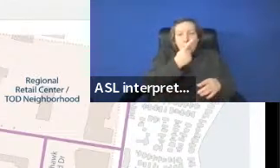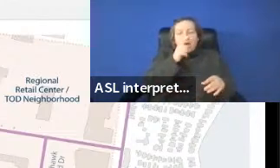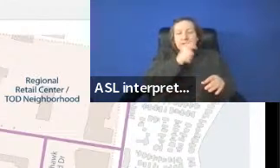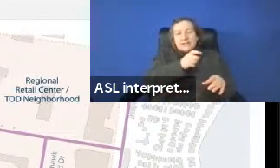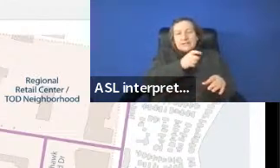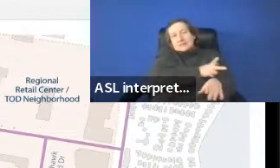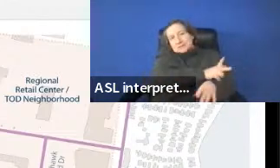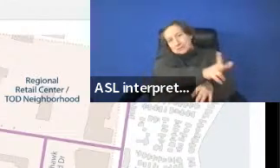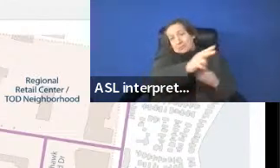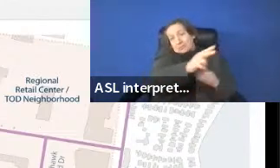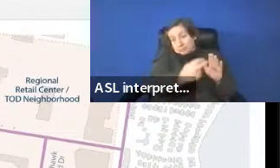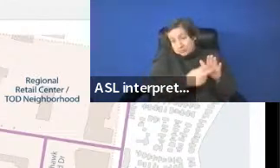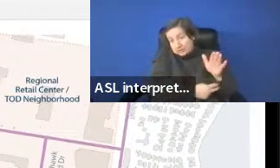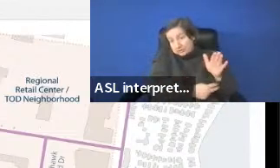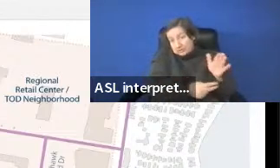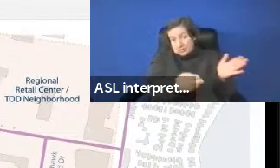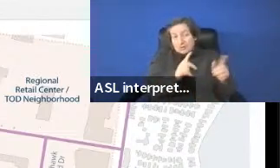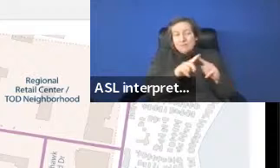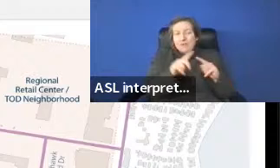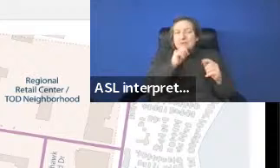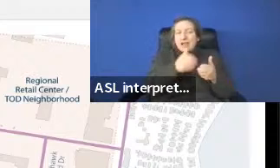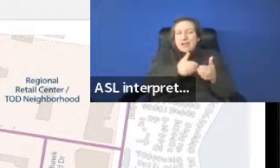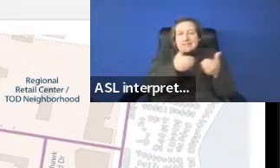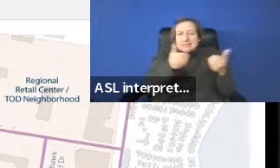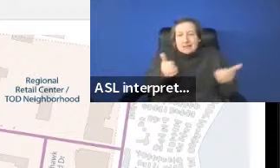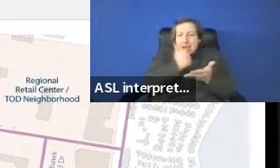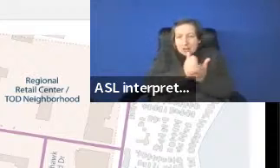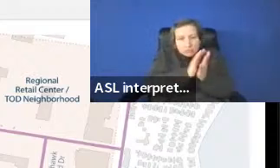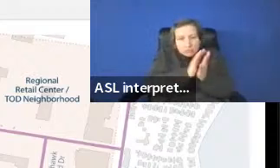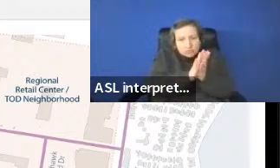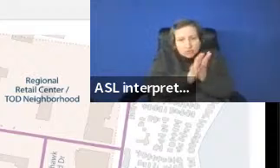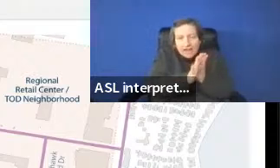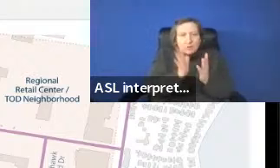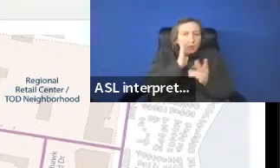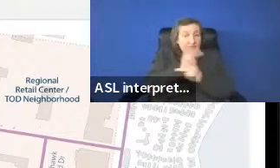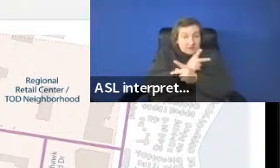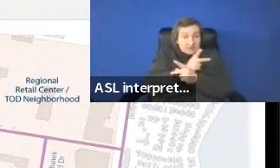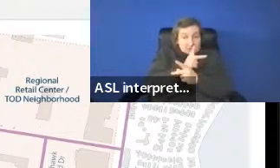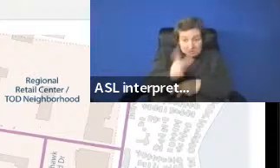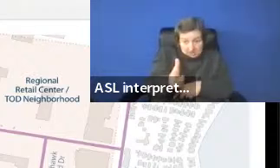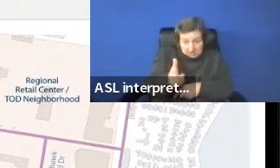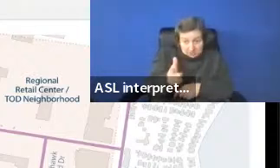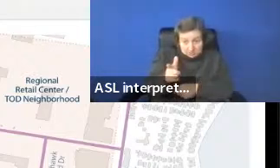that bridge, but you're not separating them to help traffic. We'll figure that out later.